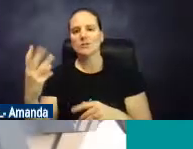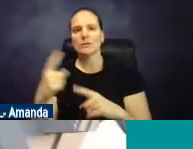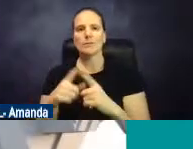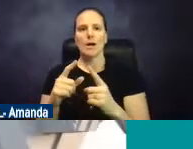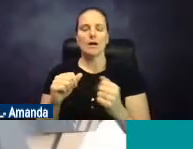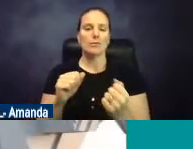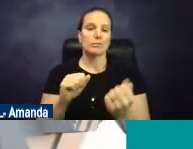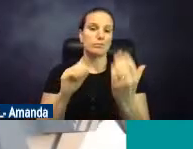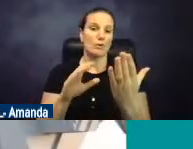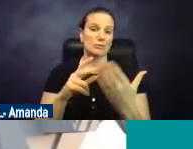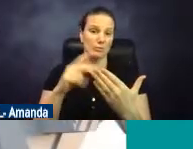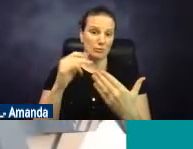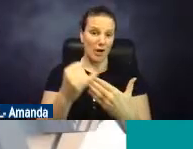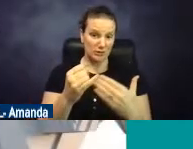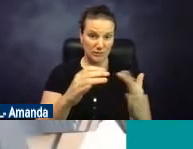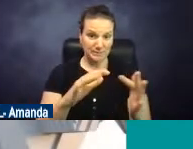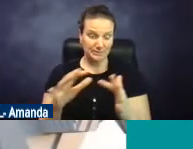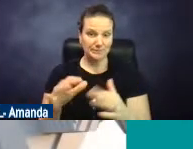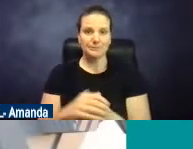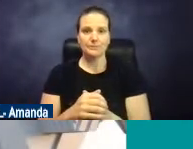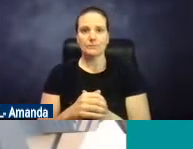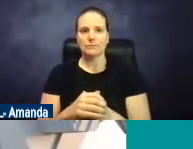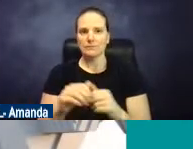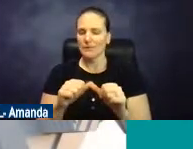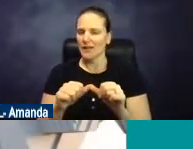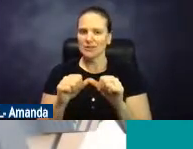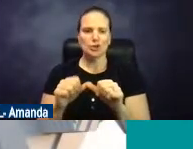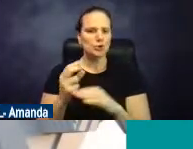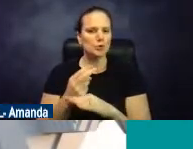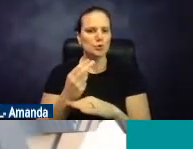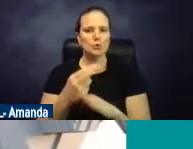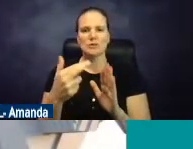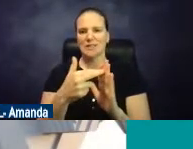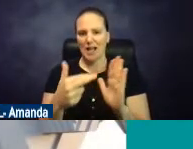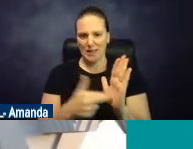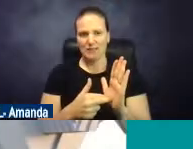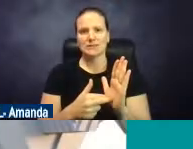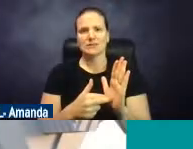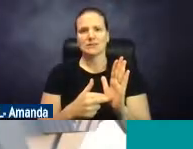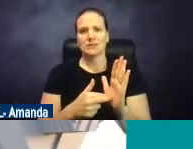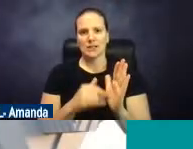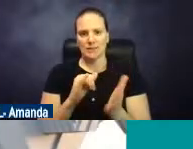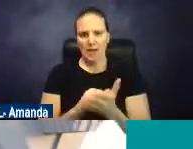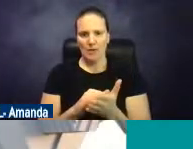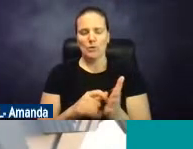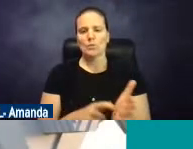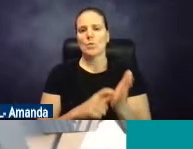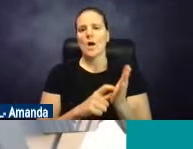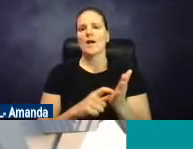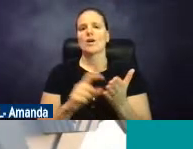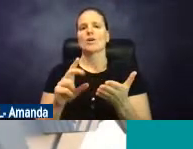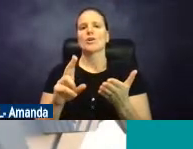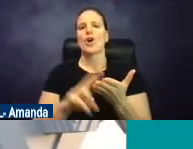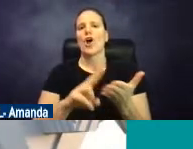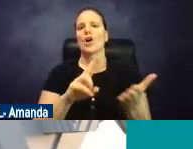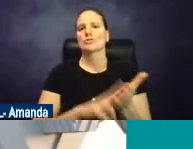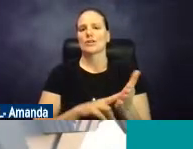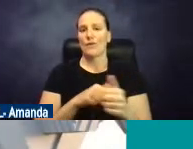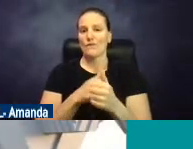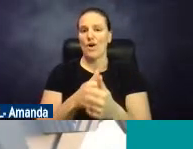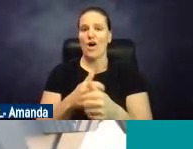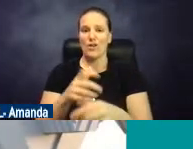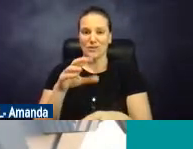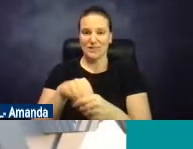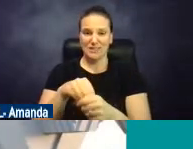project, then we continue to use guidelines that will then require those contractors to fall within the